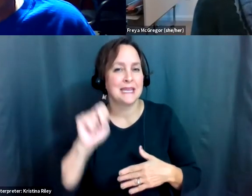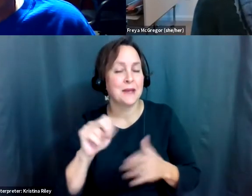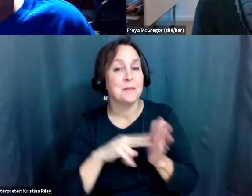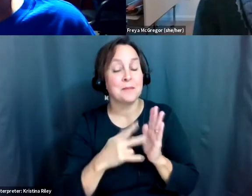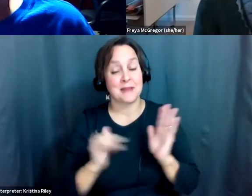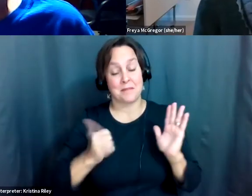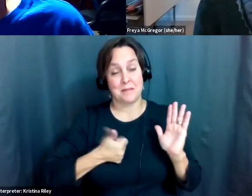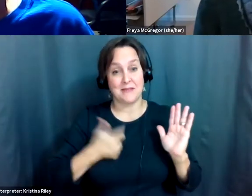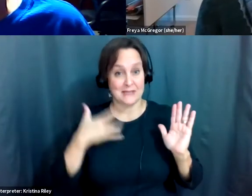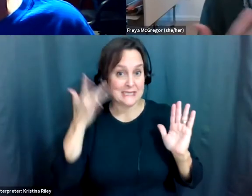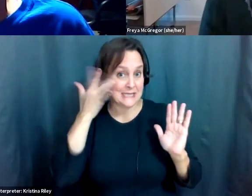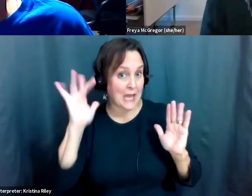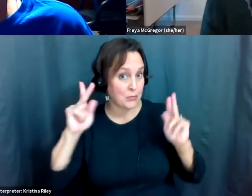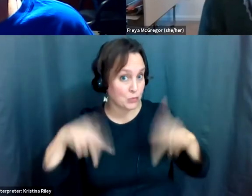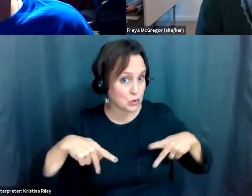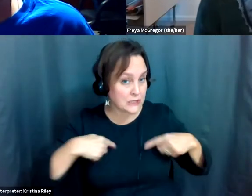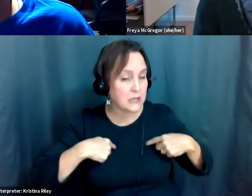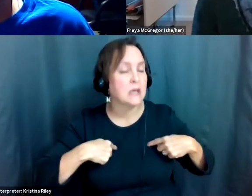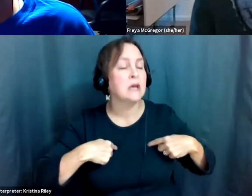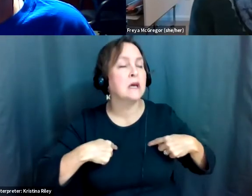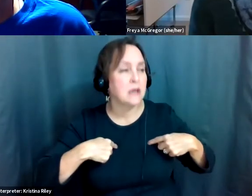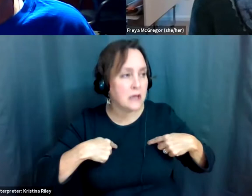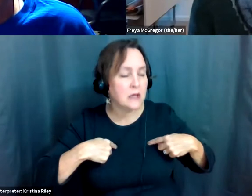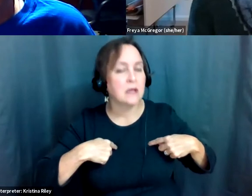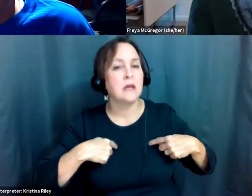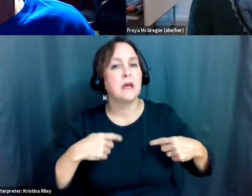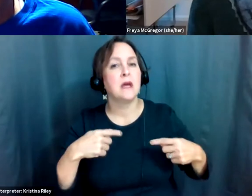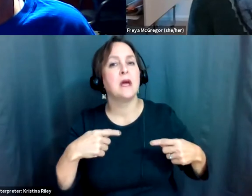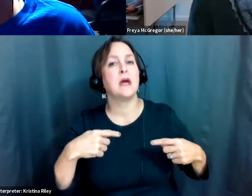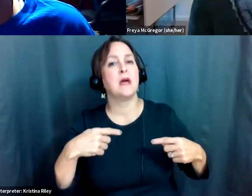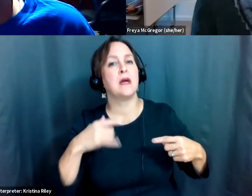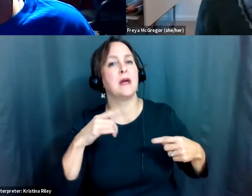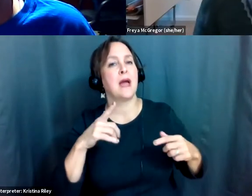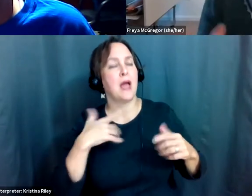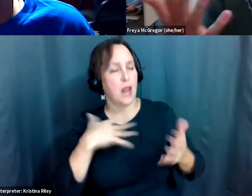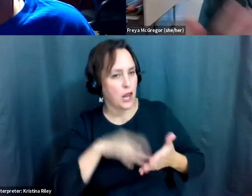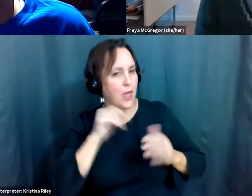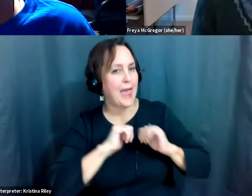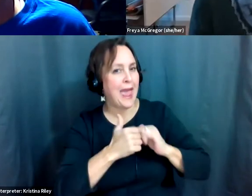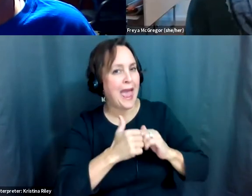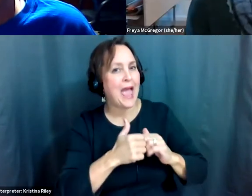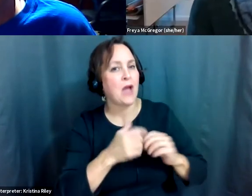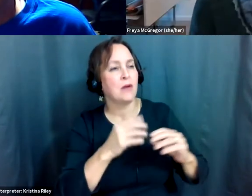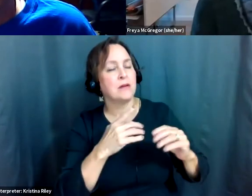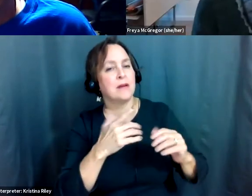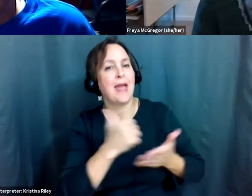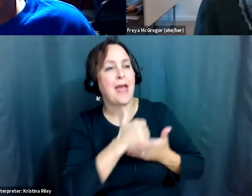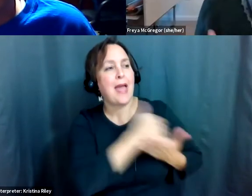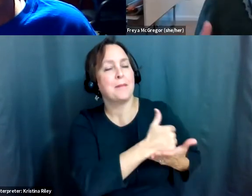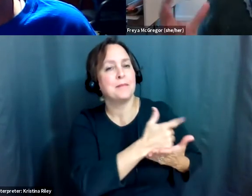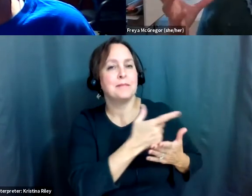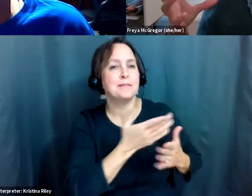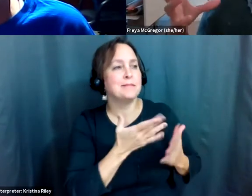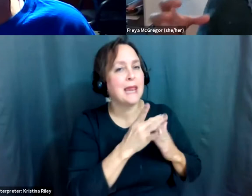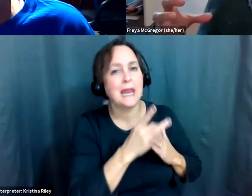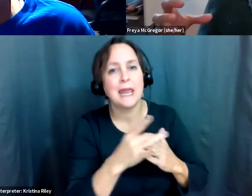myself, um, the, the, the kind of the preferred way to help someone, um, get around a place like you were describing